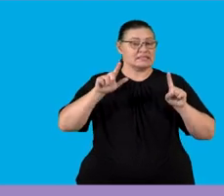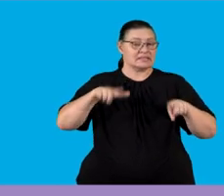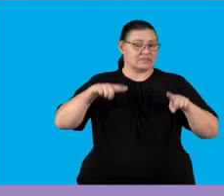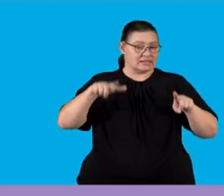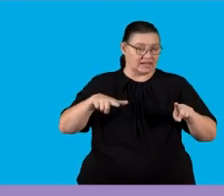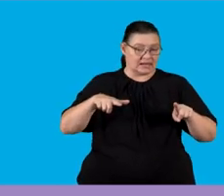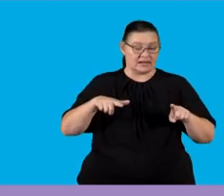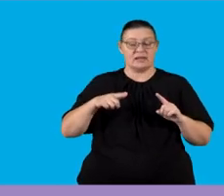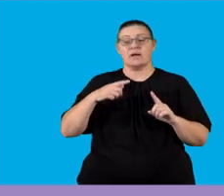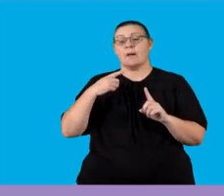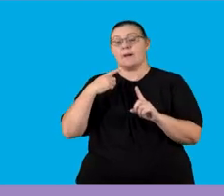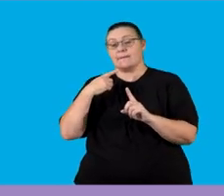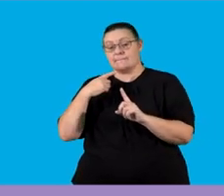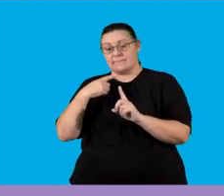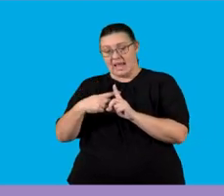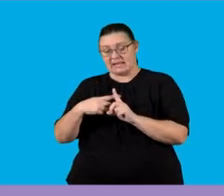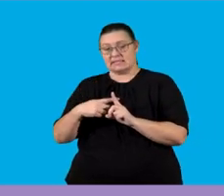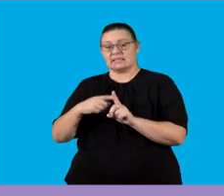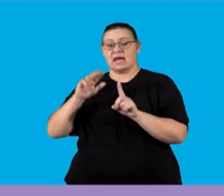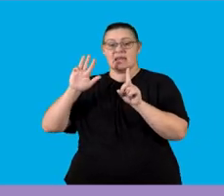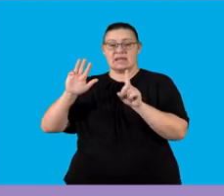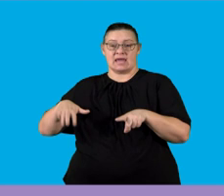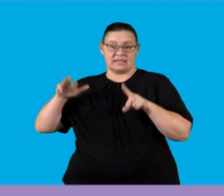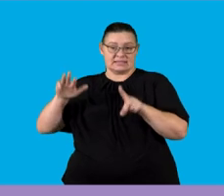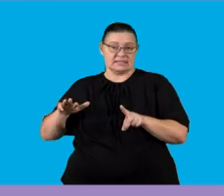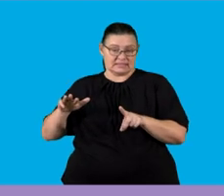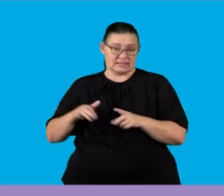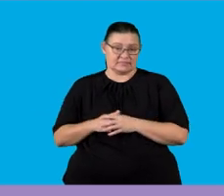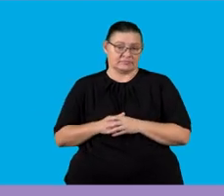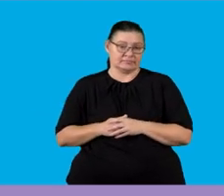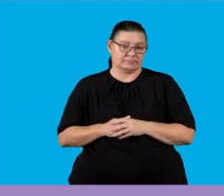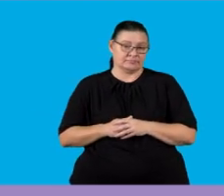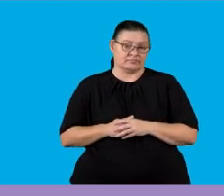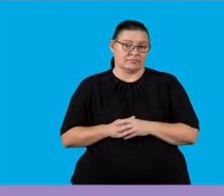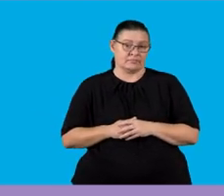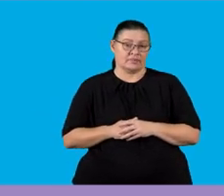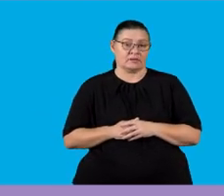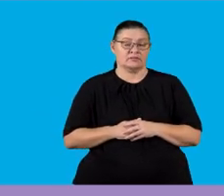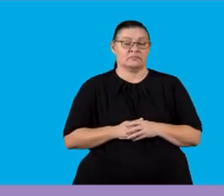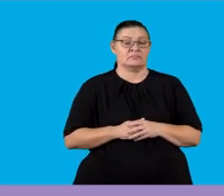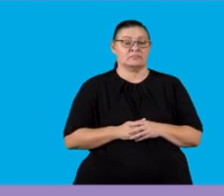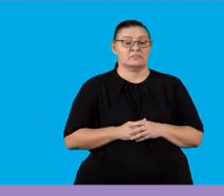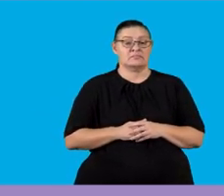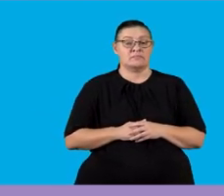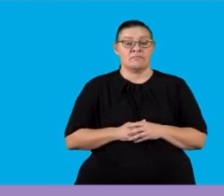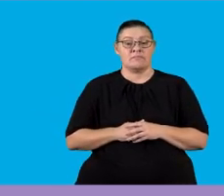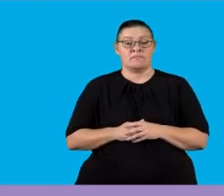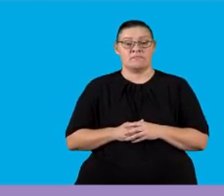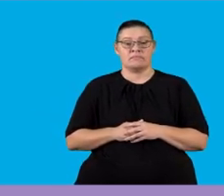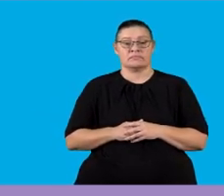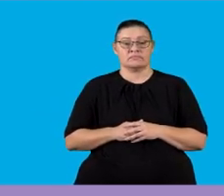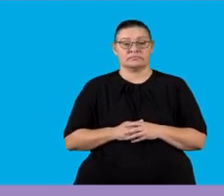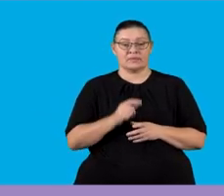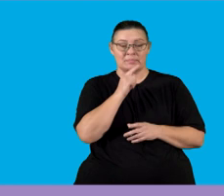Sorry, that is the 17th term. Remember, we need to show what term we are working with. So that would be the